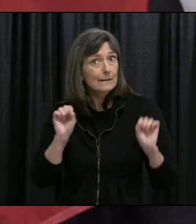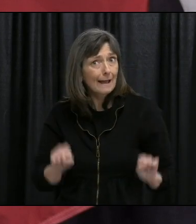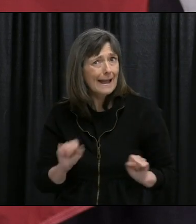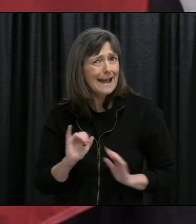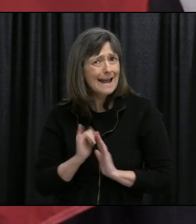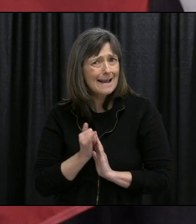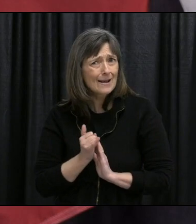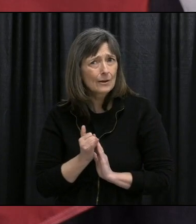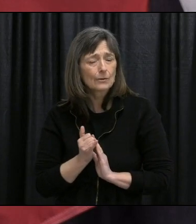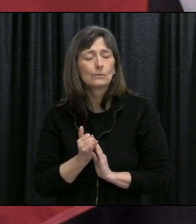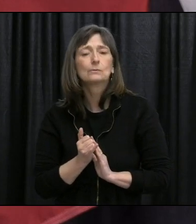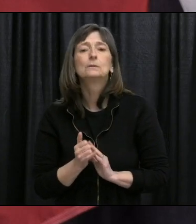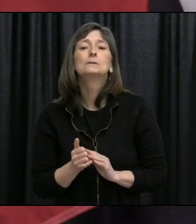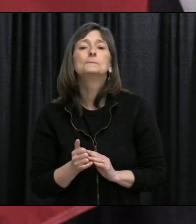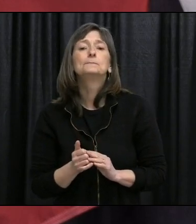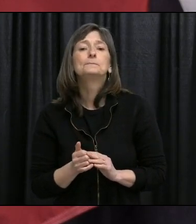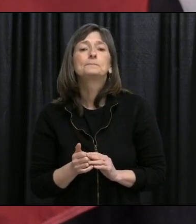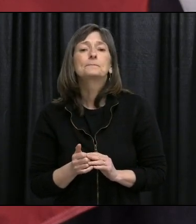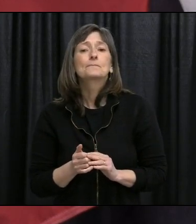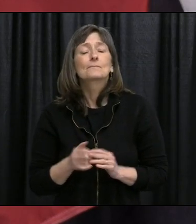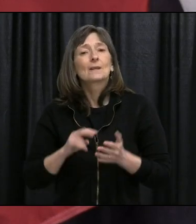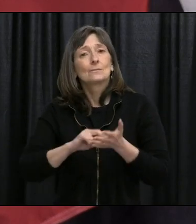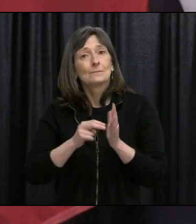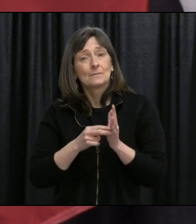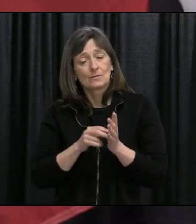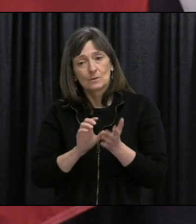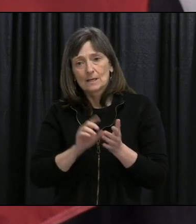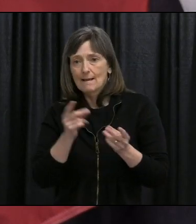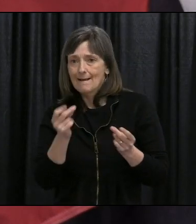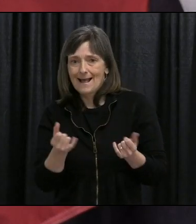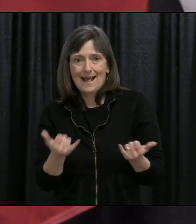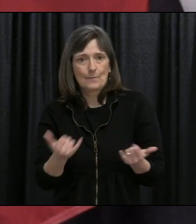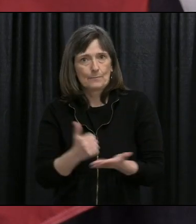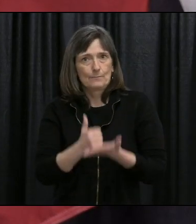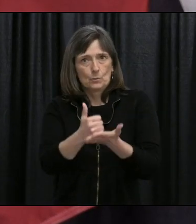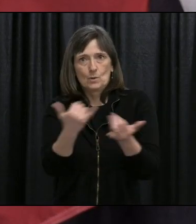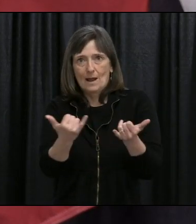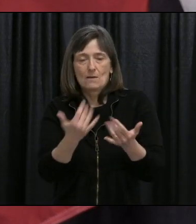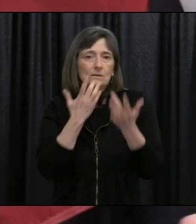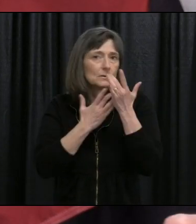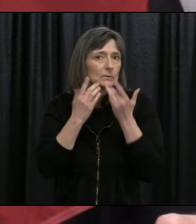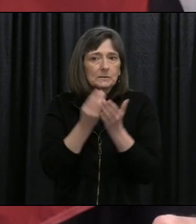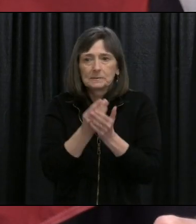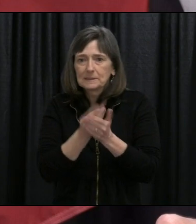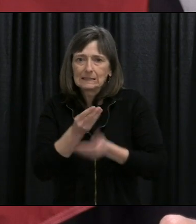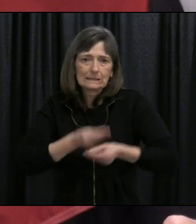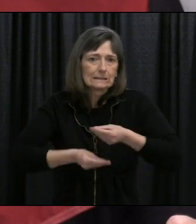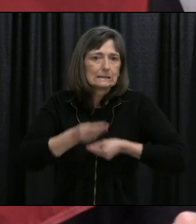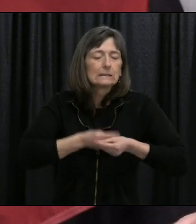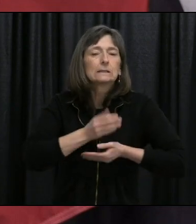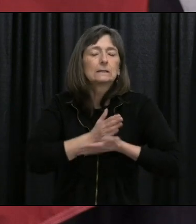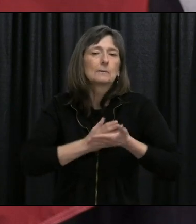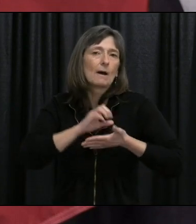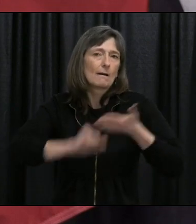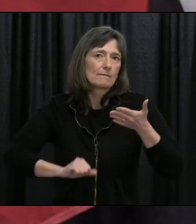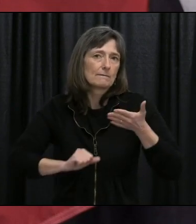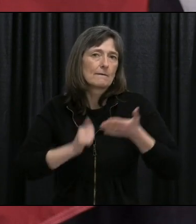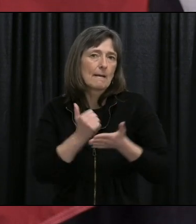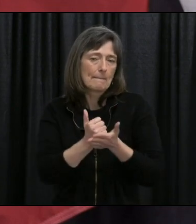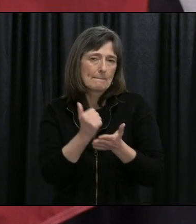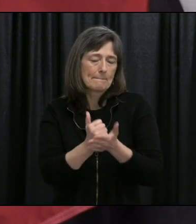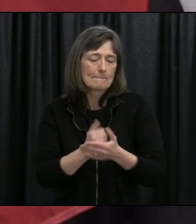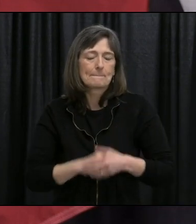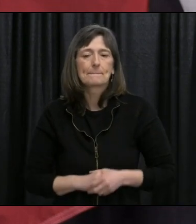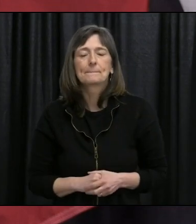help residents immediately when they need it the most as we deal with the pandemic in our province. Now,